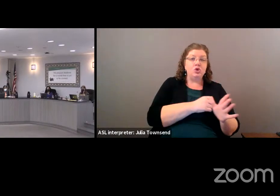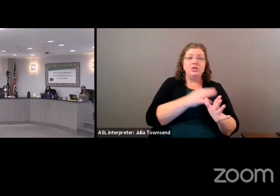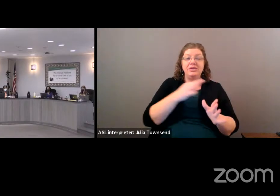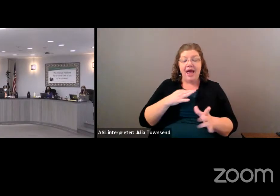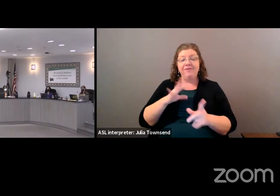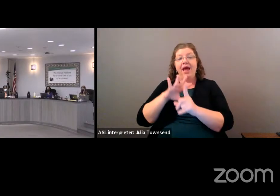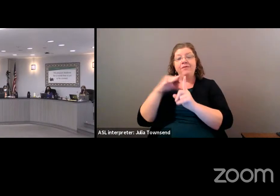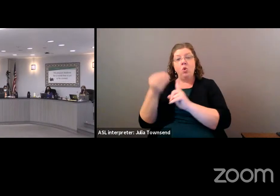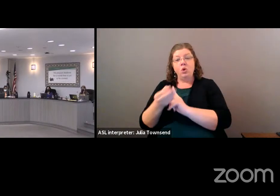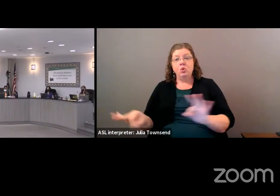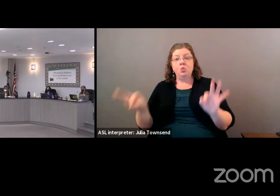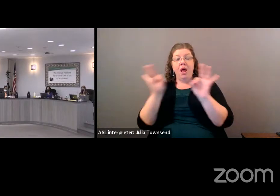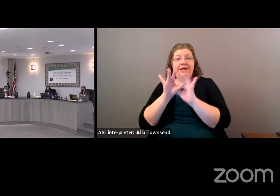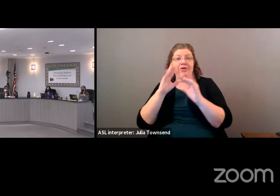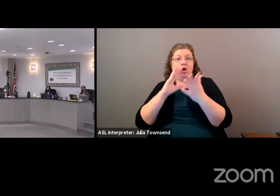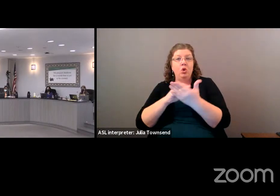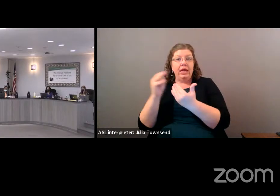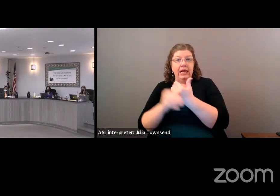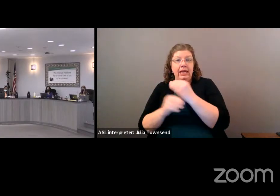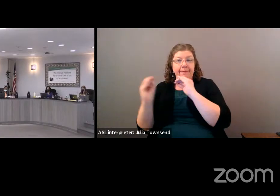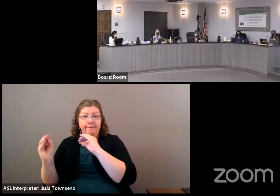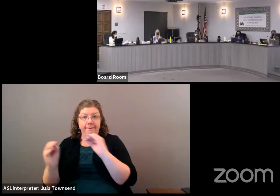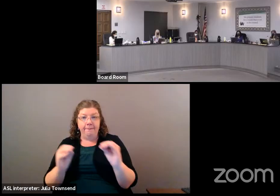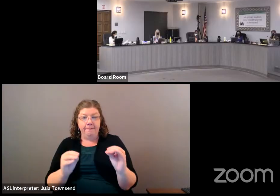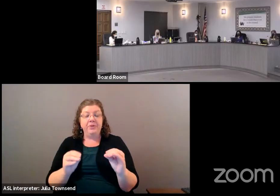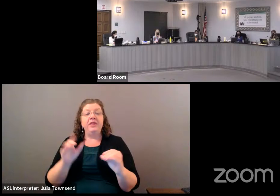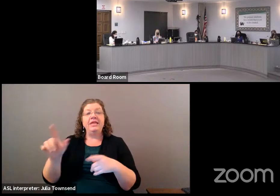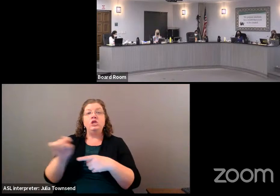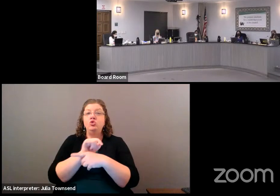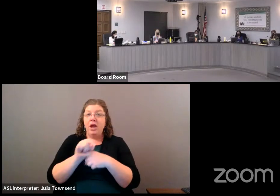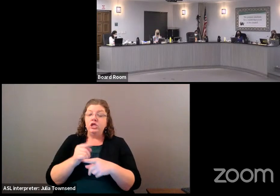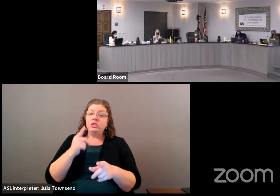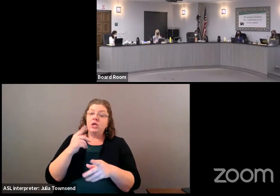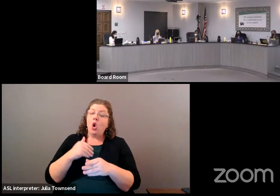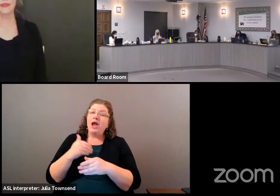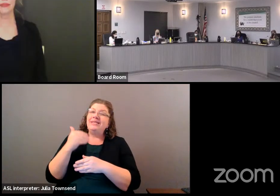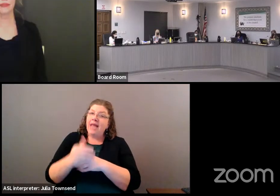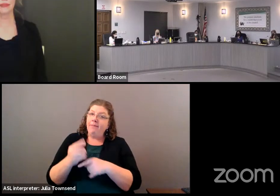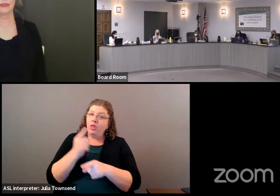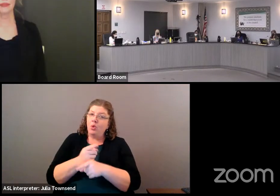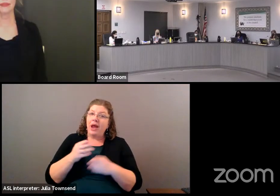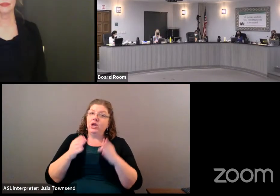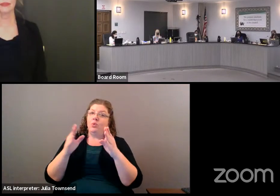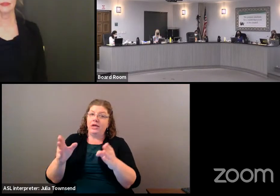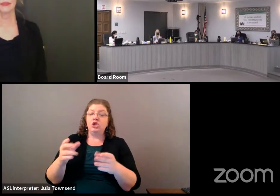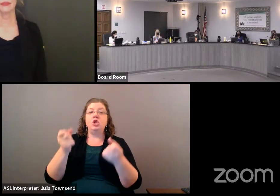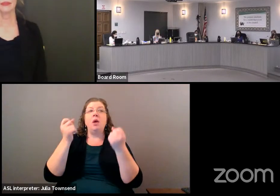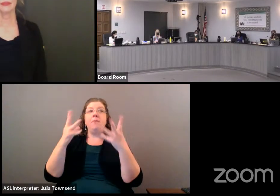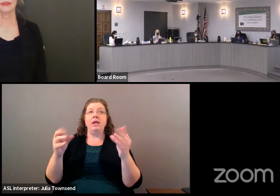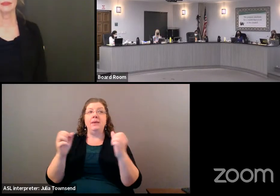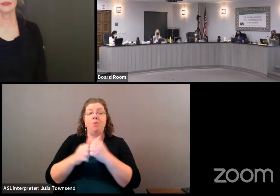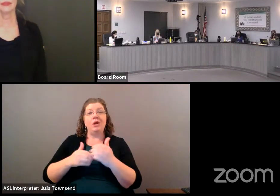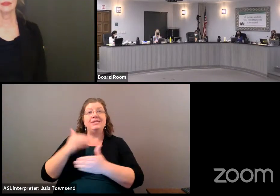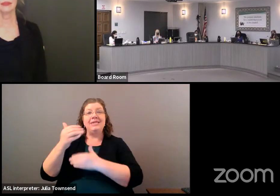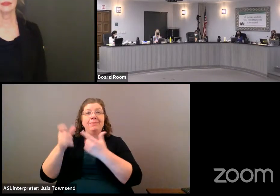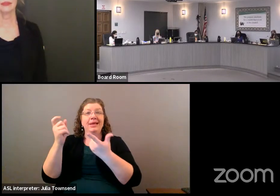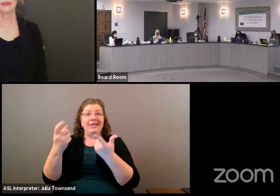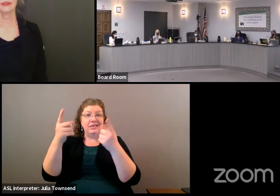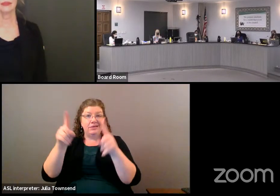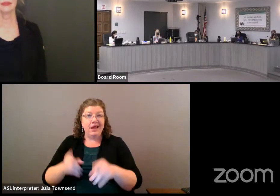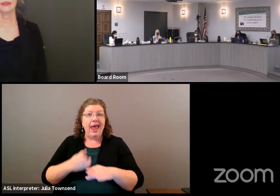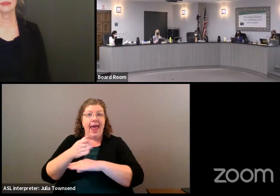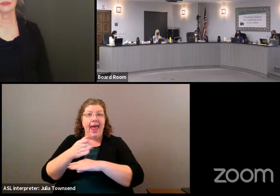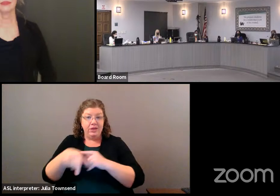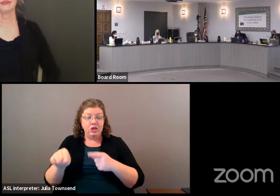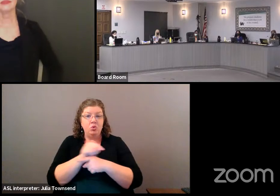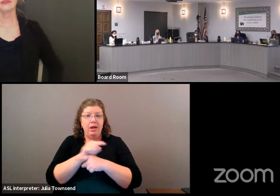relevant curriculum. These trainings are a step in the right direction. There are many more steps that need to follow these trainings, but I am